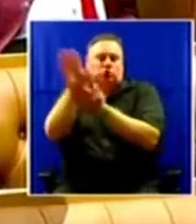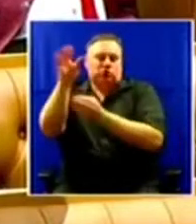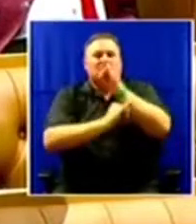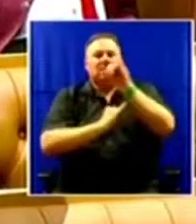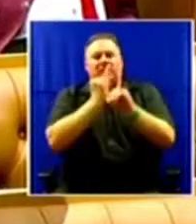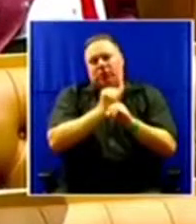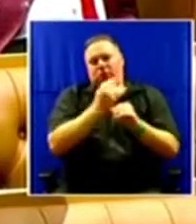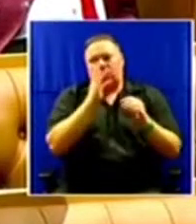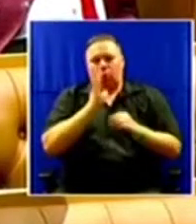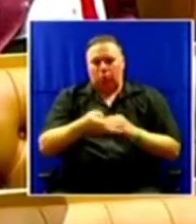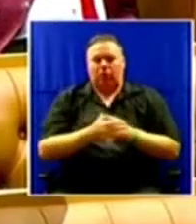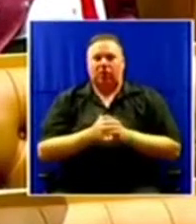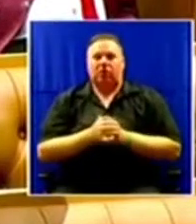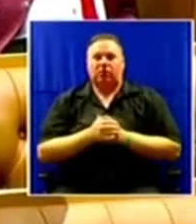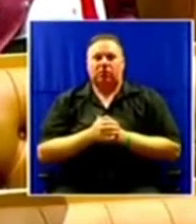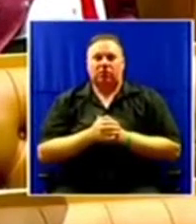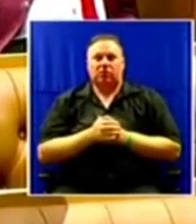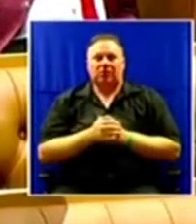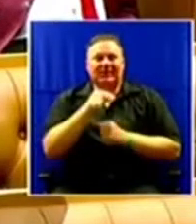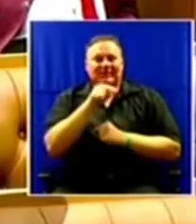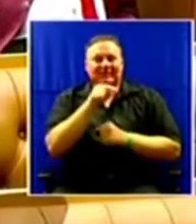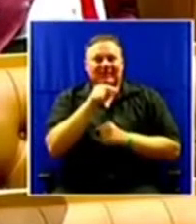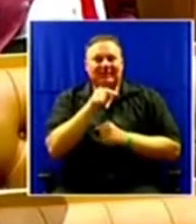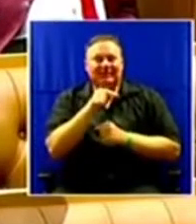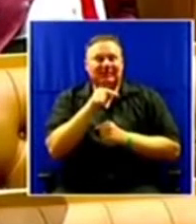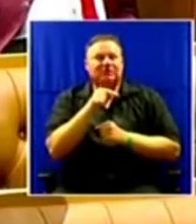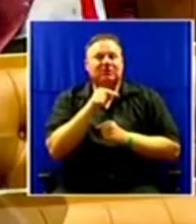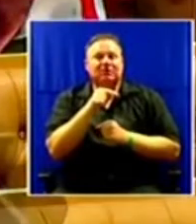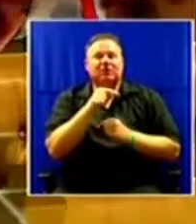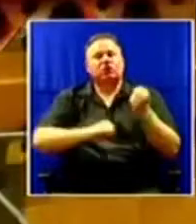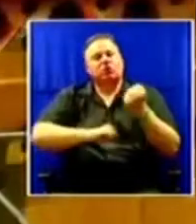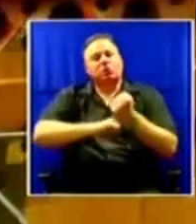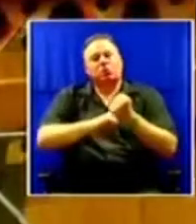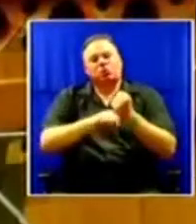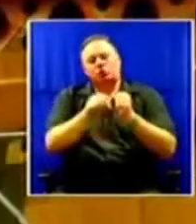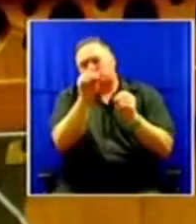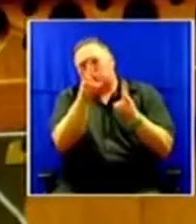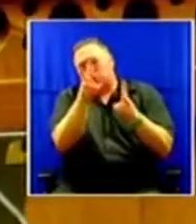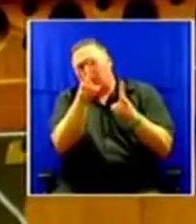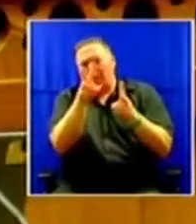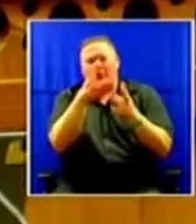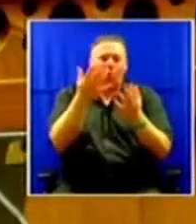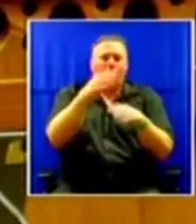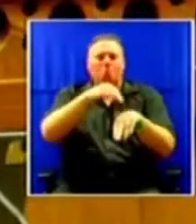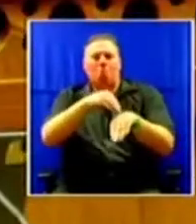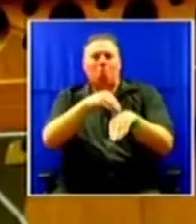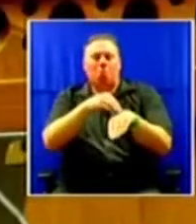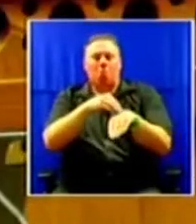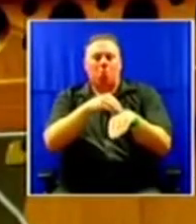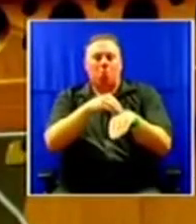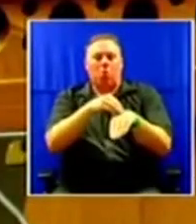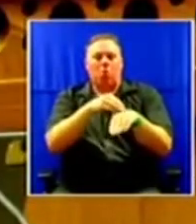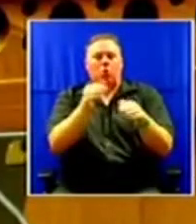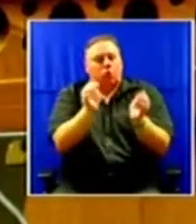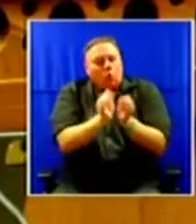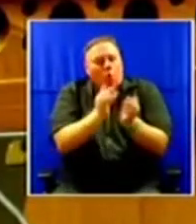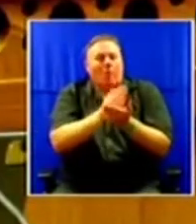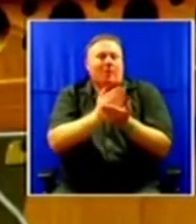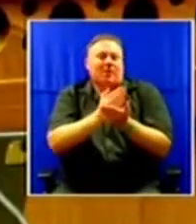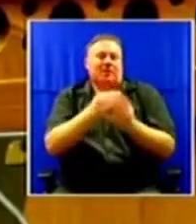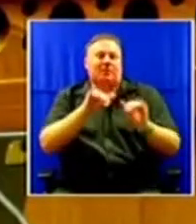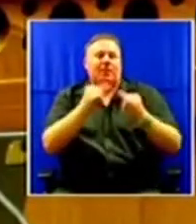around 12 and more small medium enterprises in the automotive component